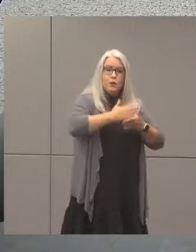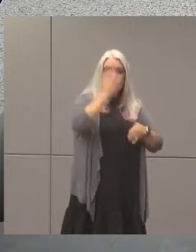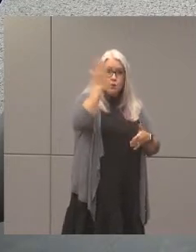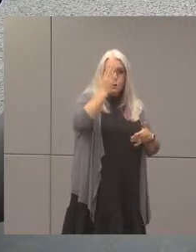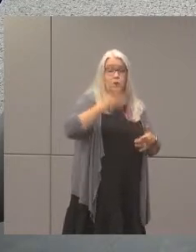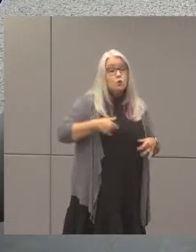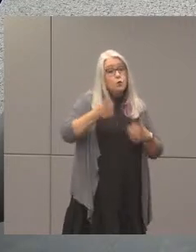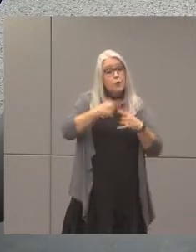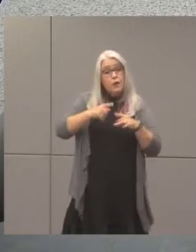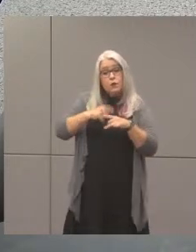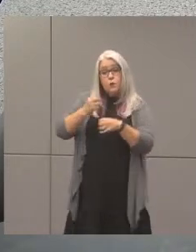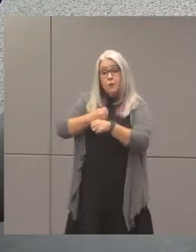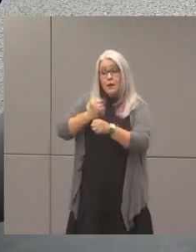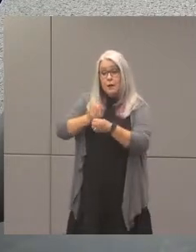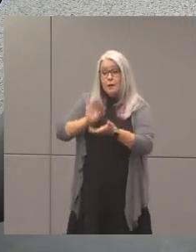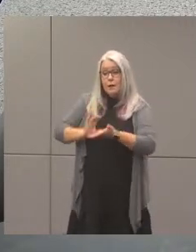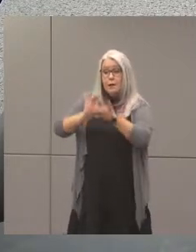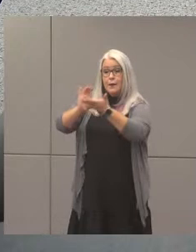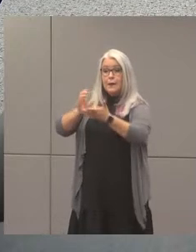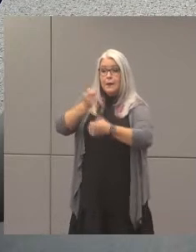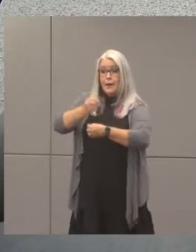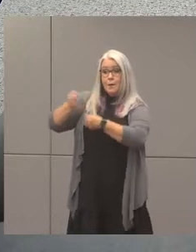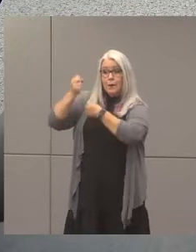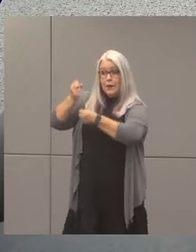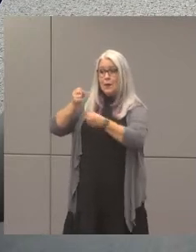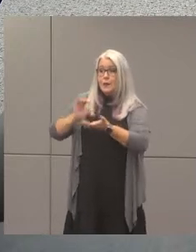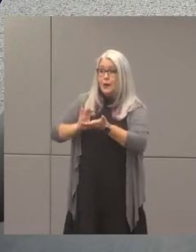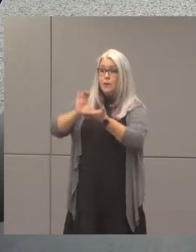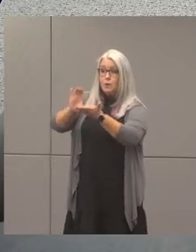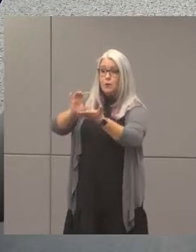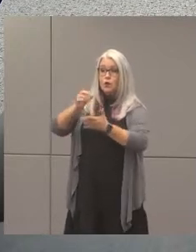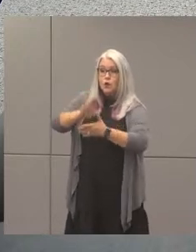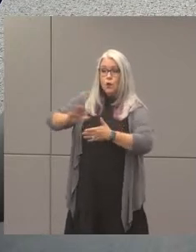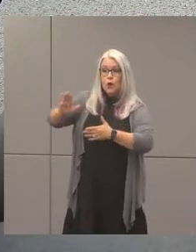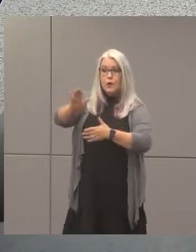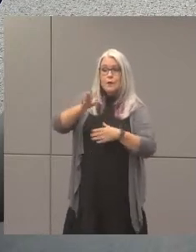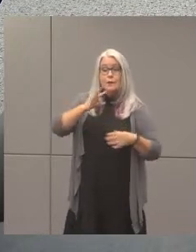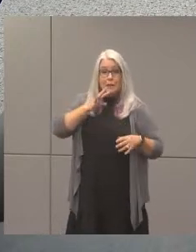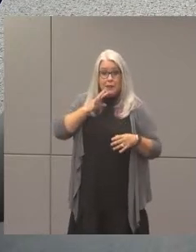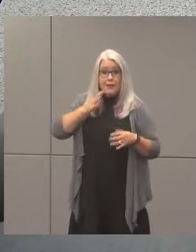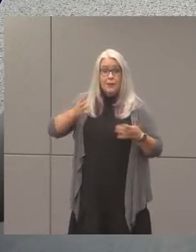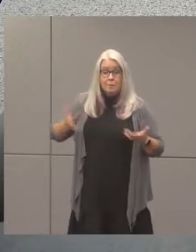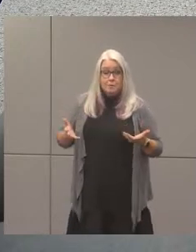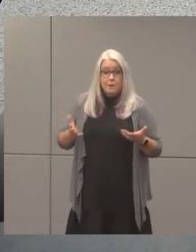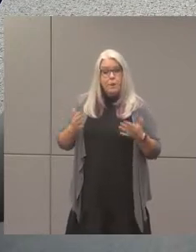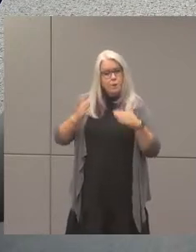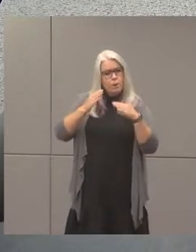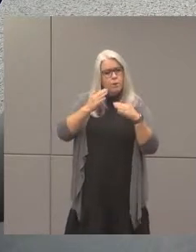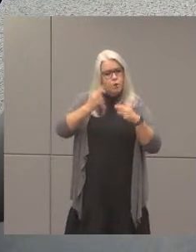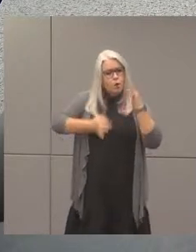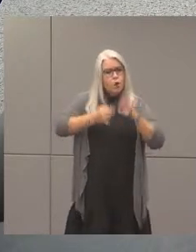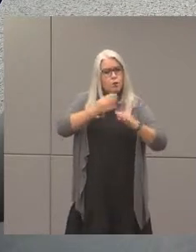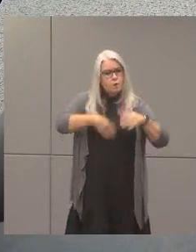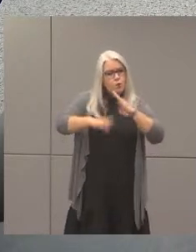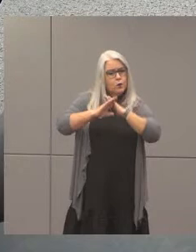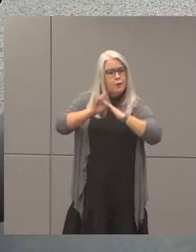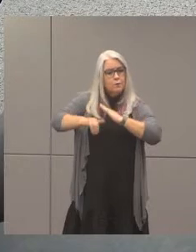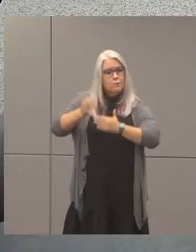campaign contribution, you're making a public statement. You're speaking, and the courts have protected that right.